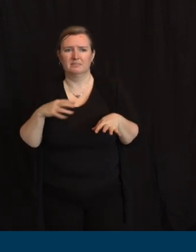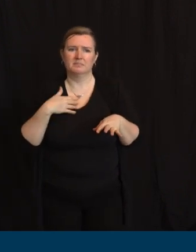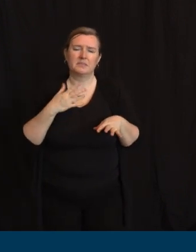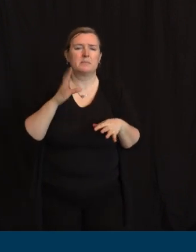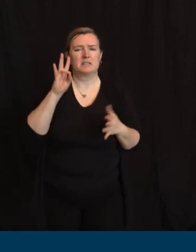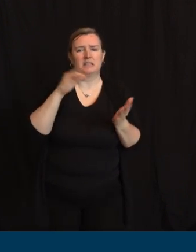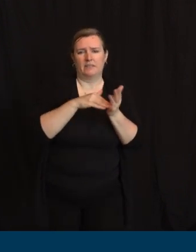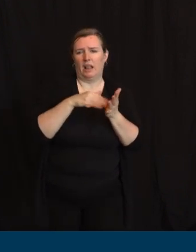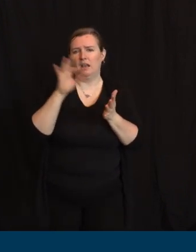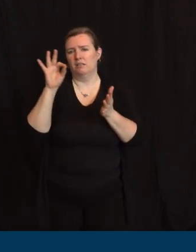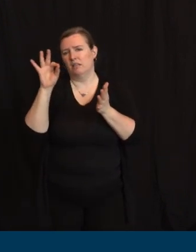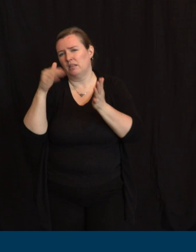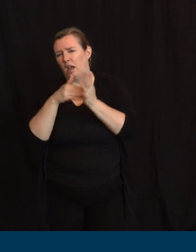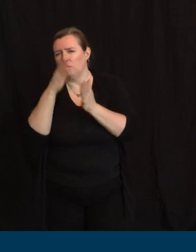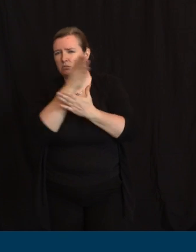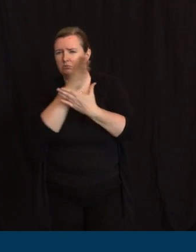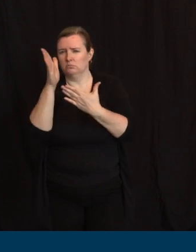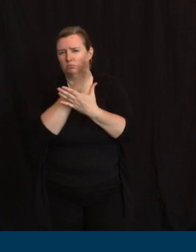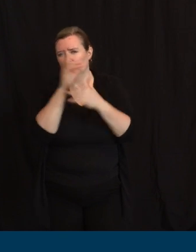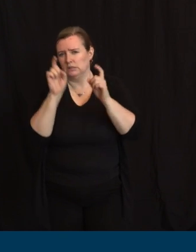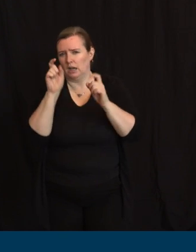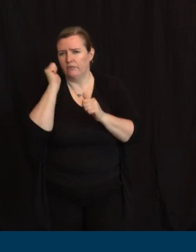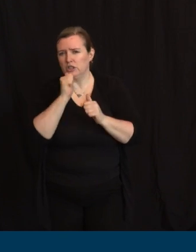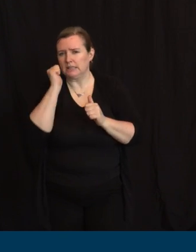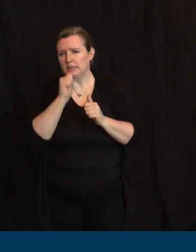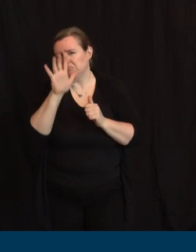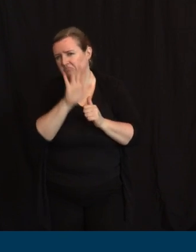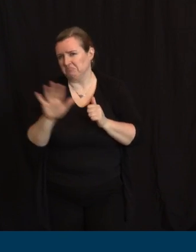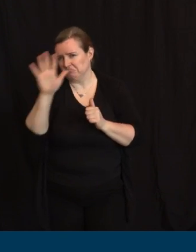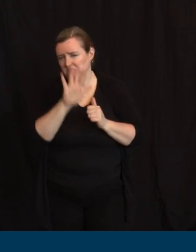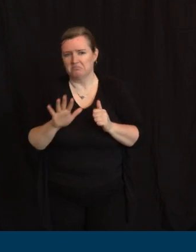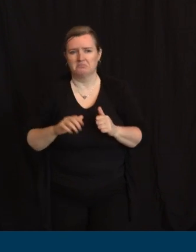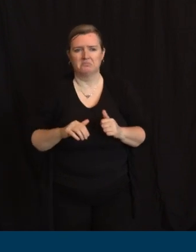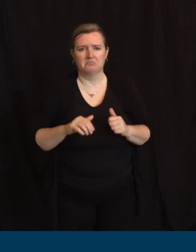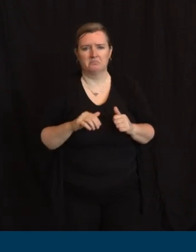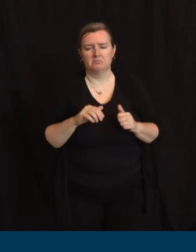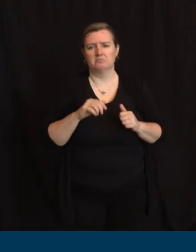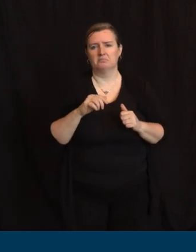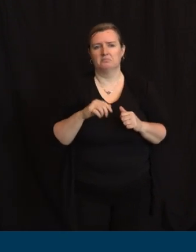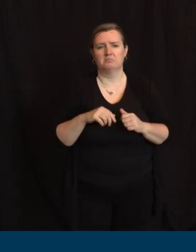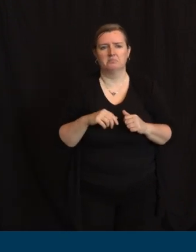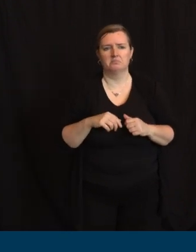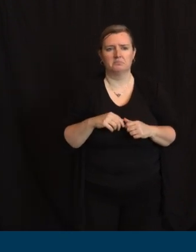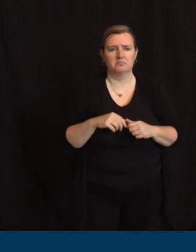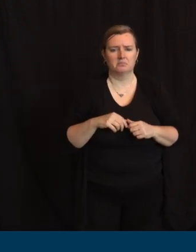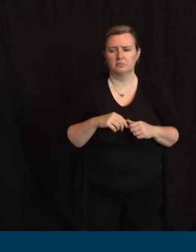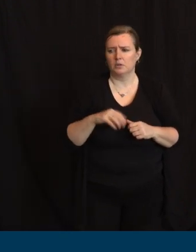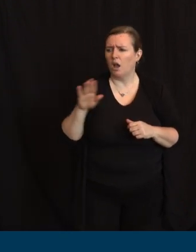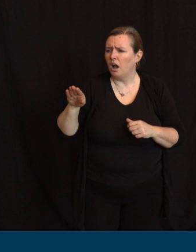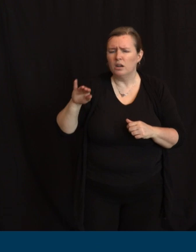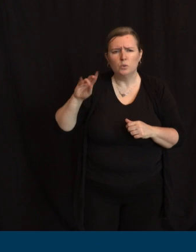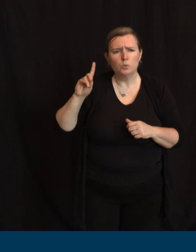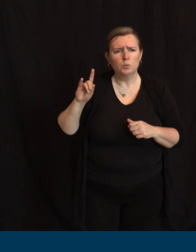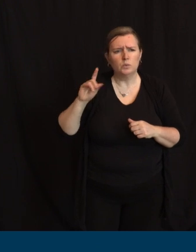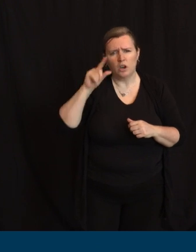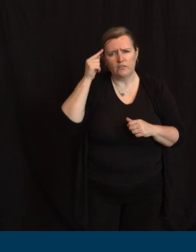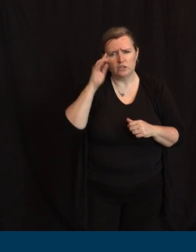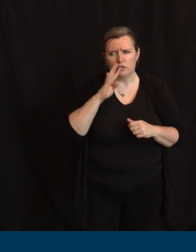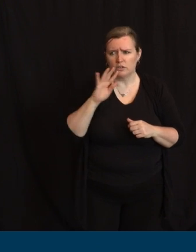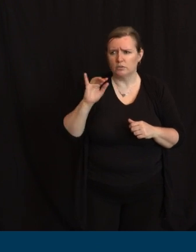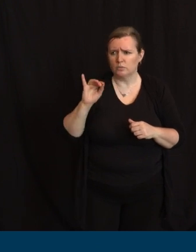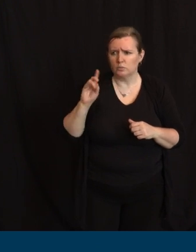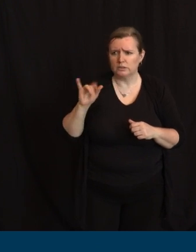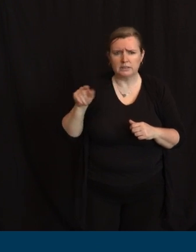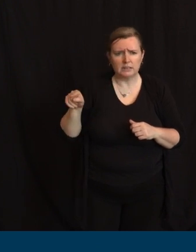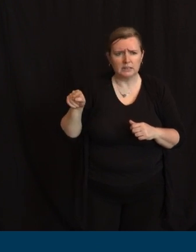Judy, anything on, thank you, Ed, on more access, EMS response, or dropping services? Pat, you may want to weigh in on